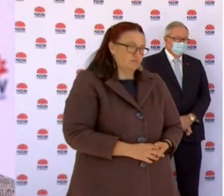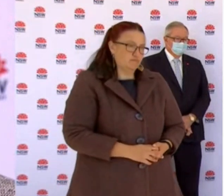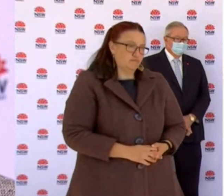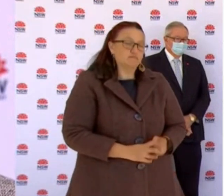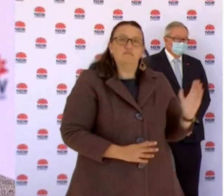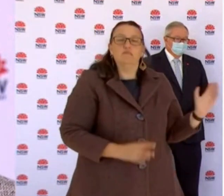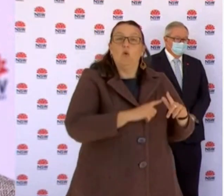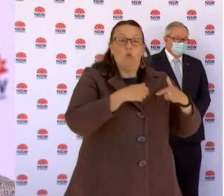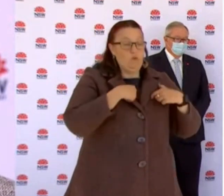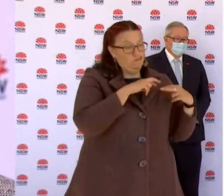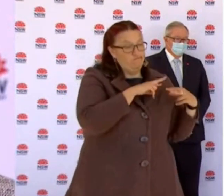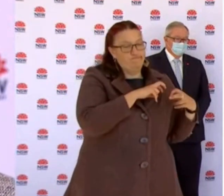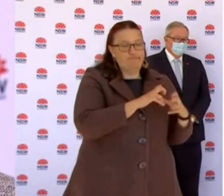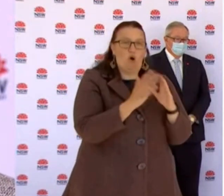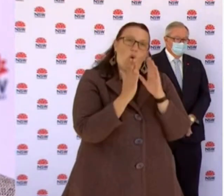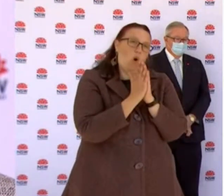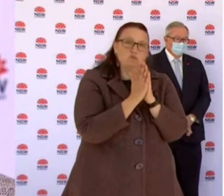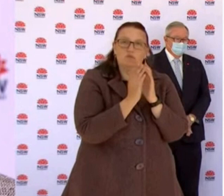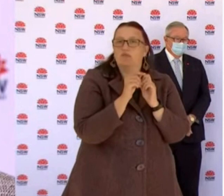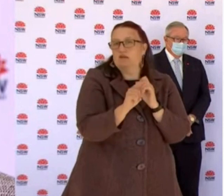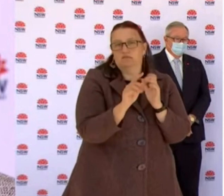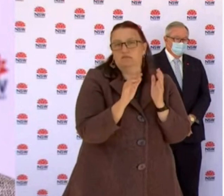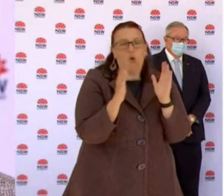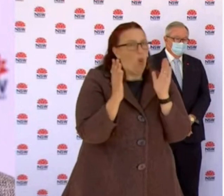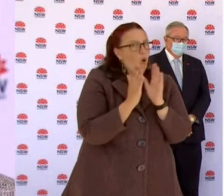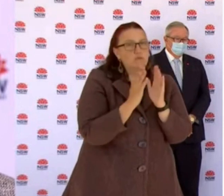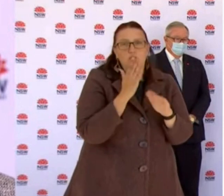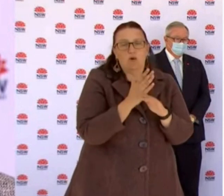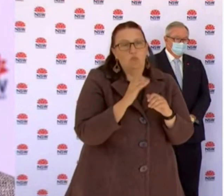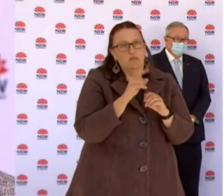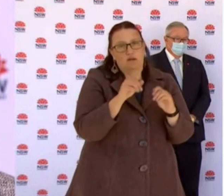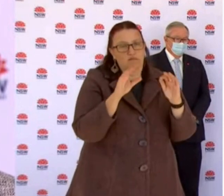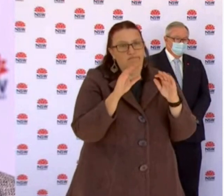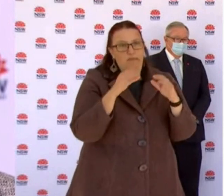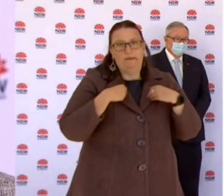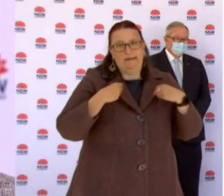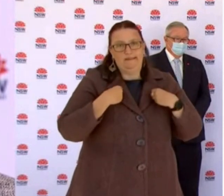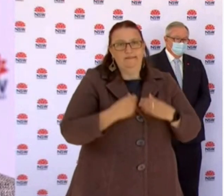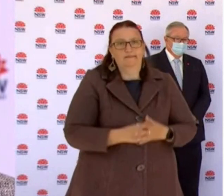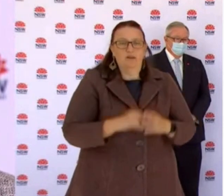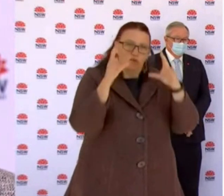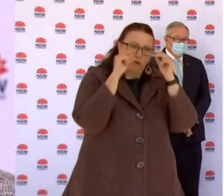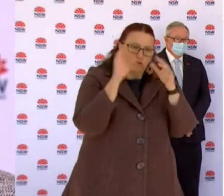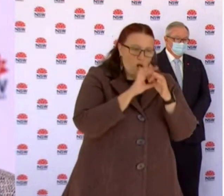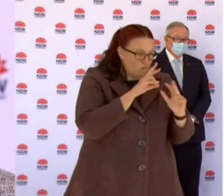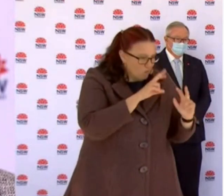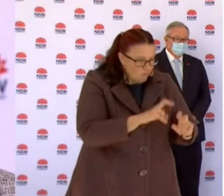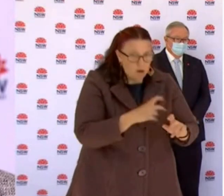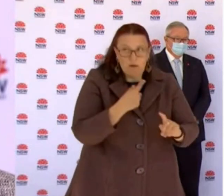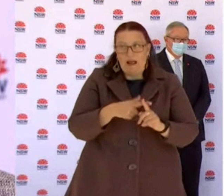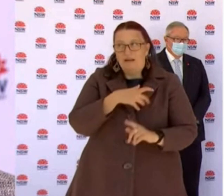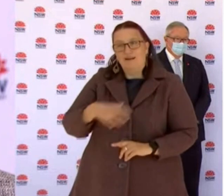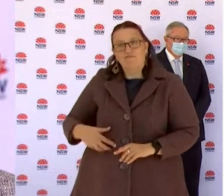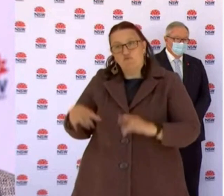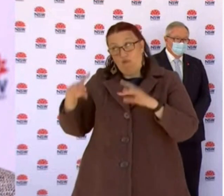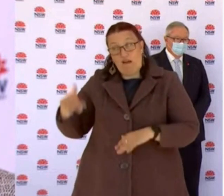the Commonwealth. So every day there are multiple connections to continually reassess the situation. Those concerns have